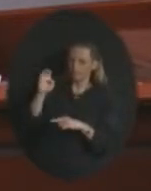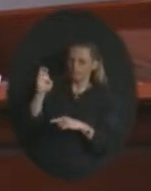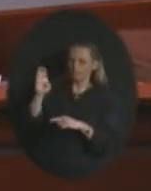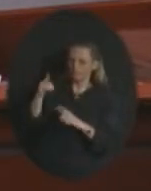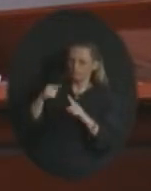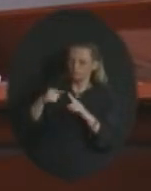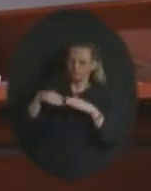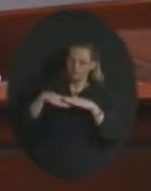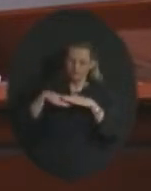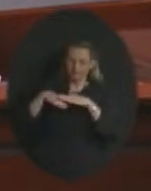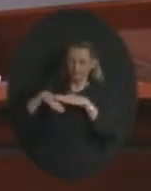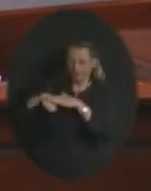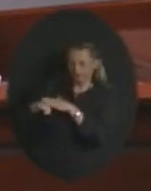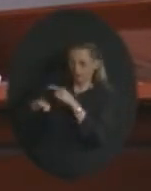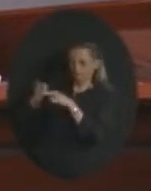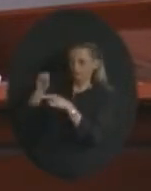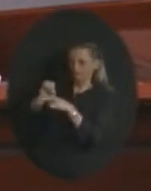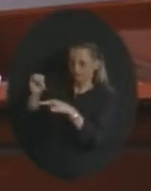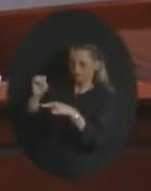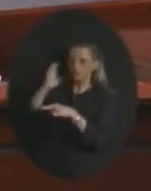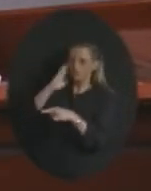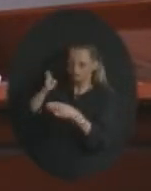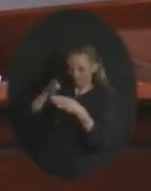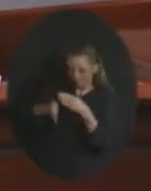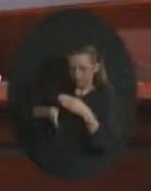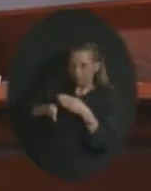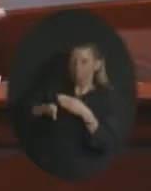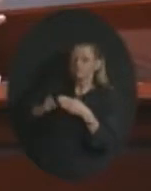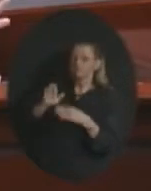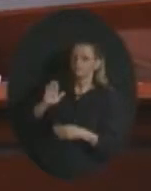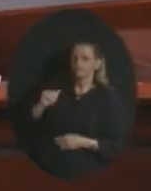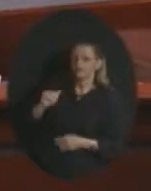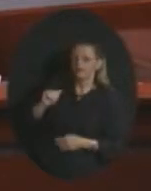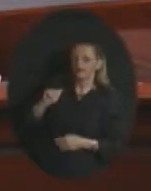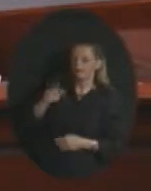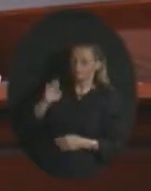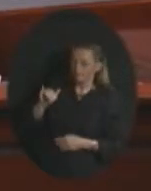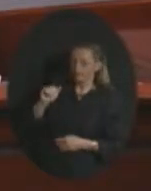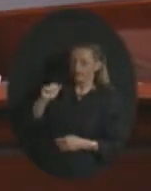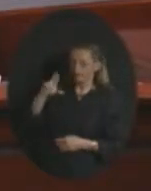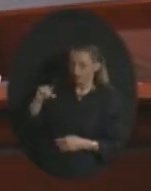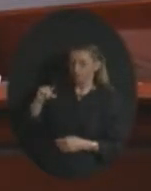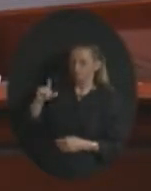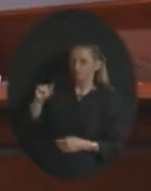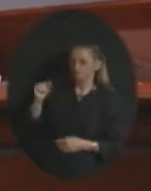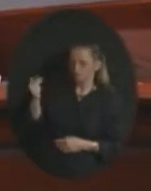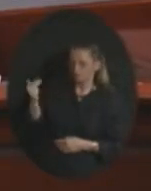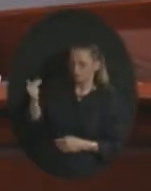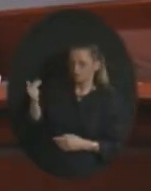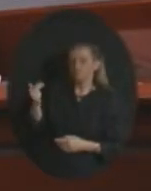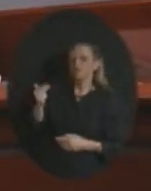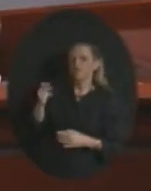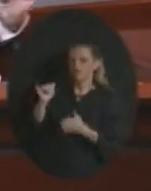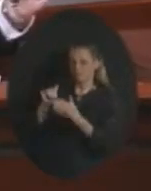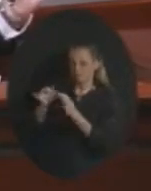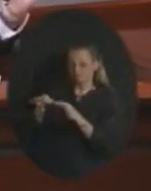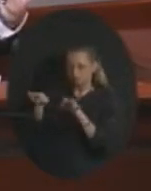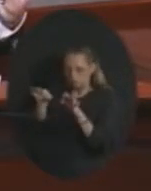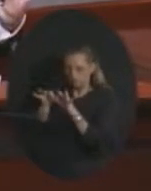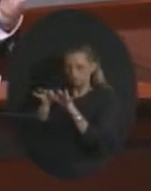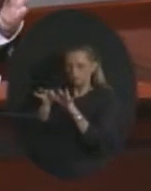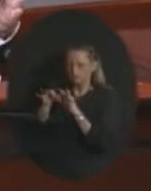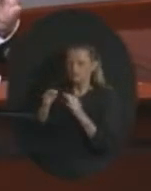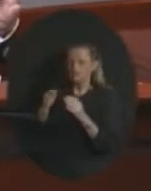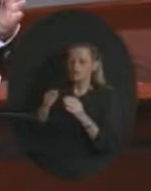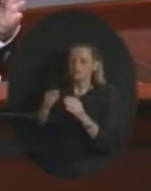East High School will be completed by August of 2013. Wow. That's critical to us, obviously. The next section, the next little part that